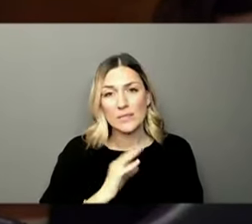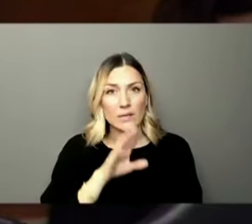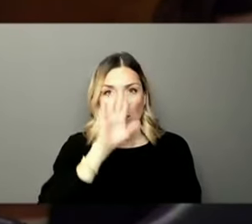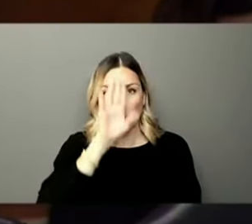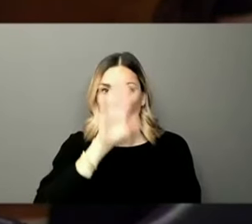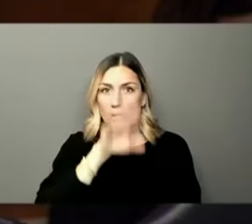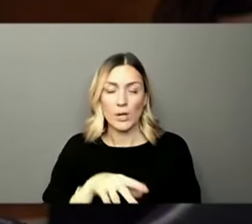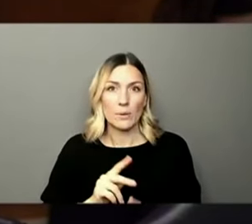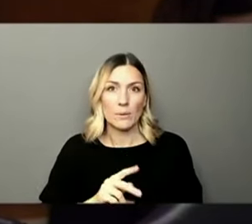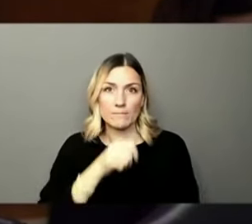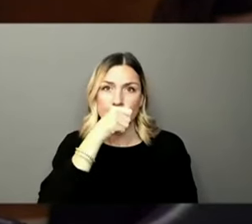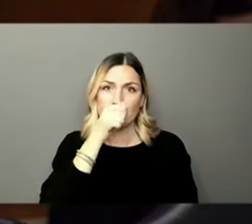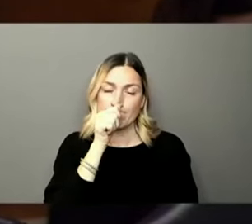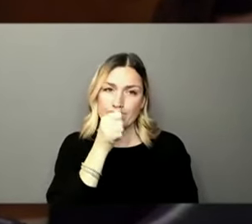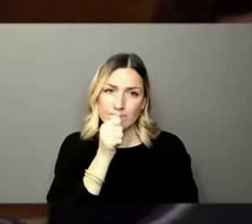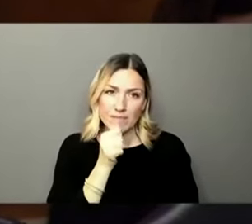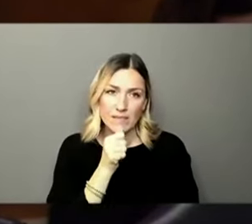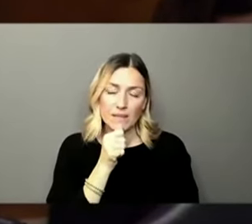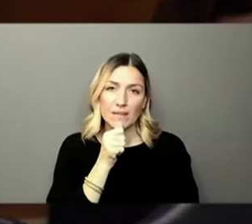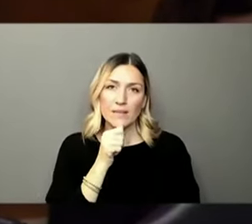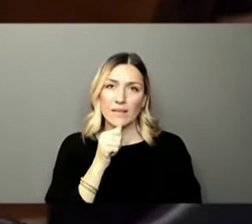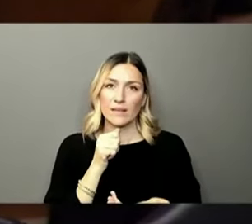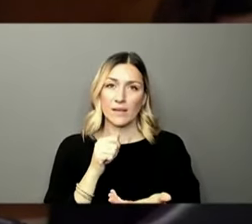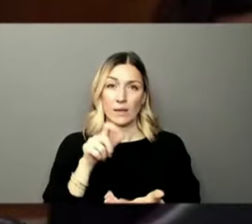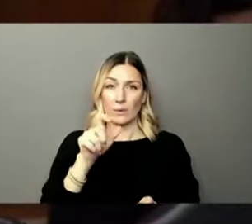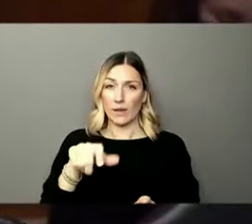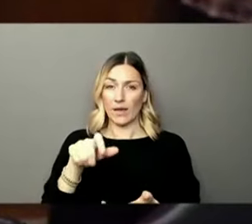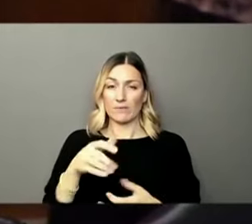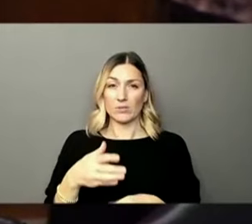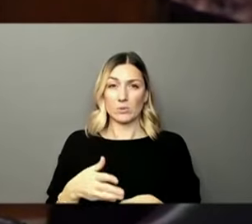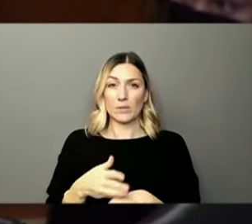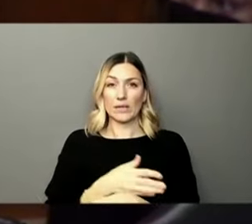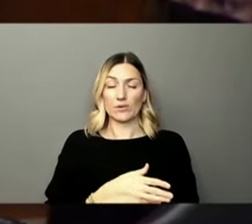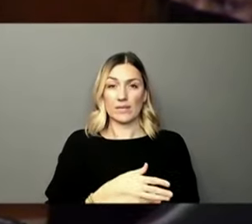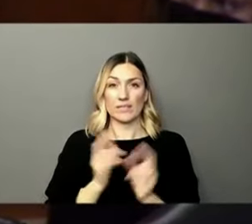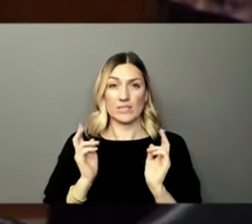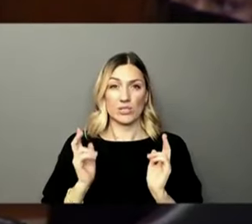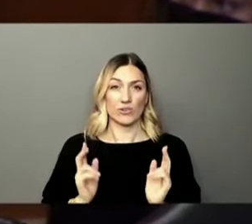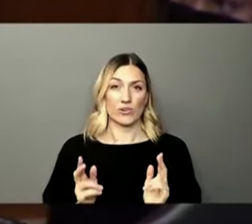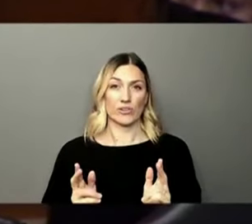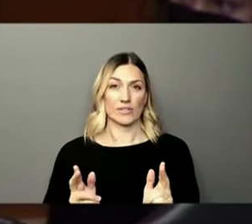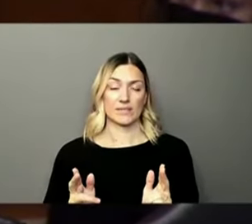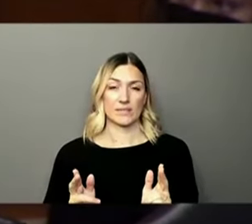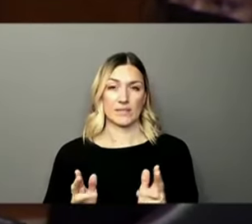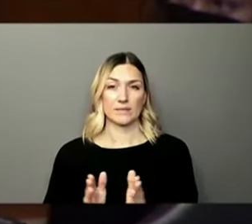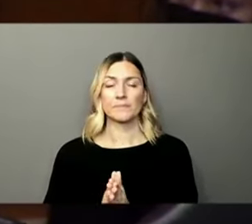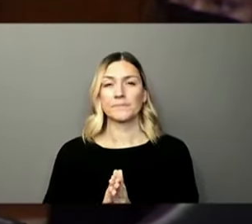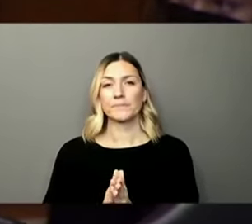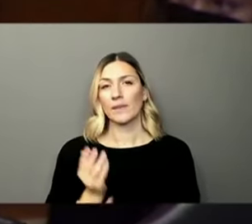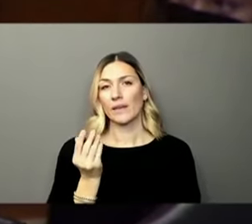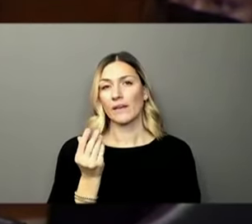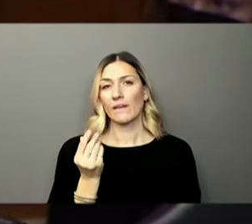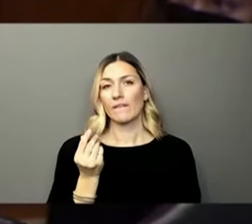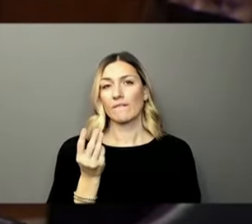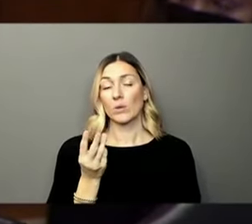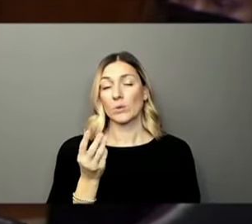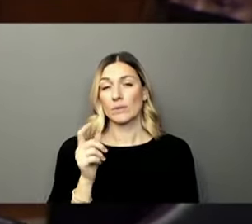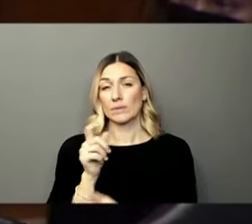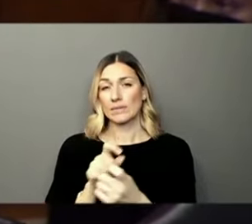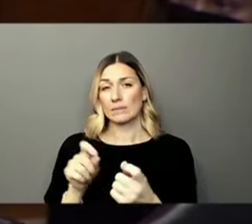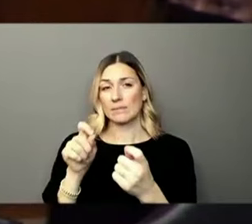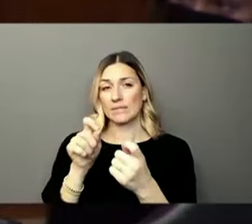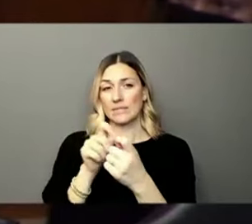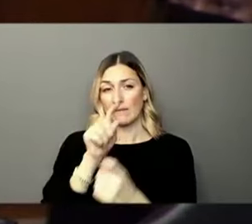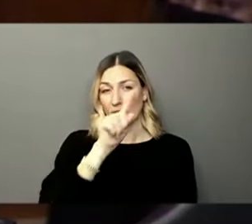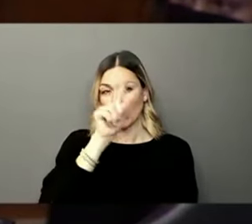suffering, and we have to increase the sense of urgency. I want to ask a couple of specific questions. As several